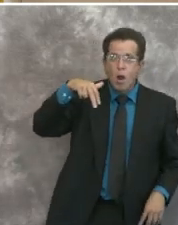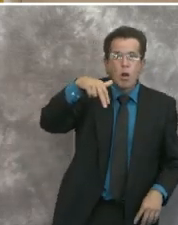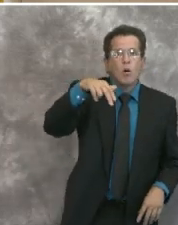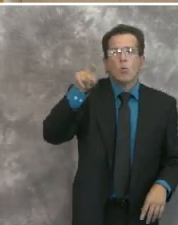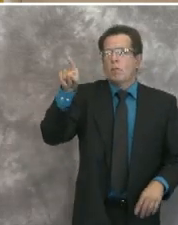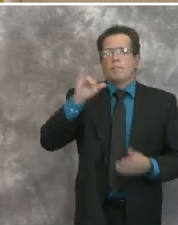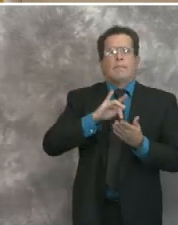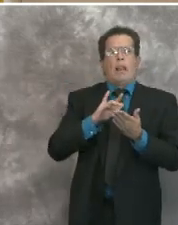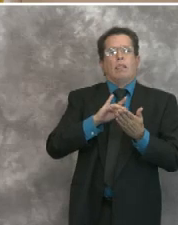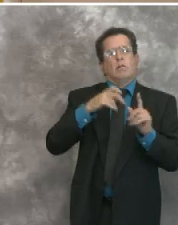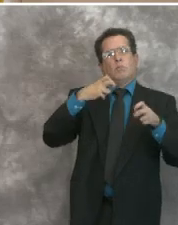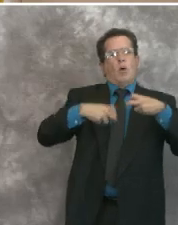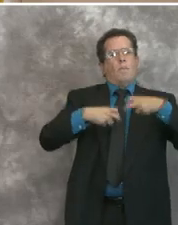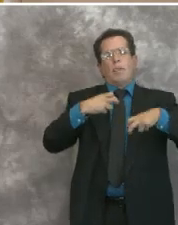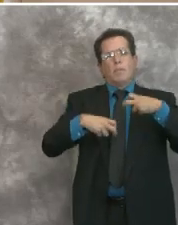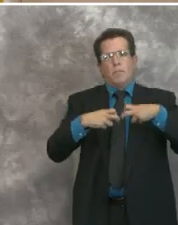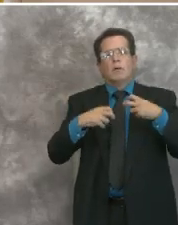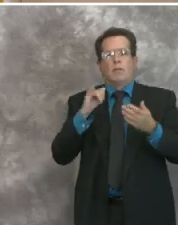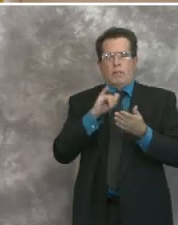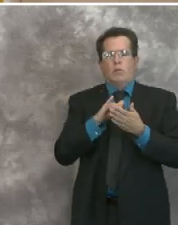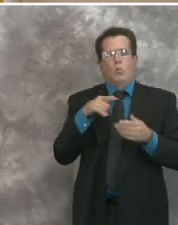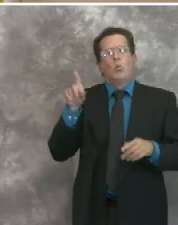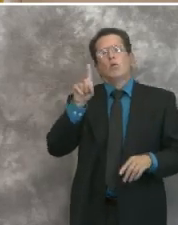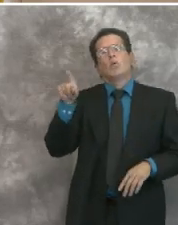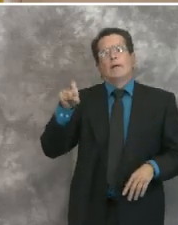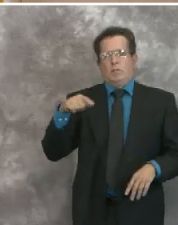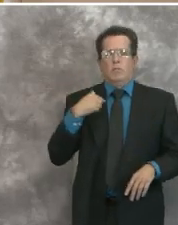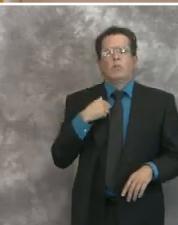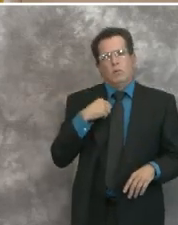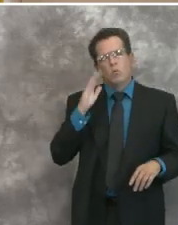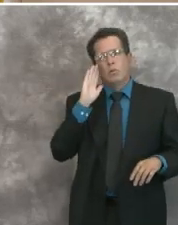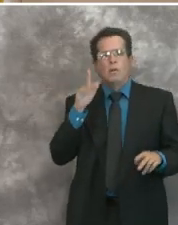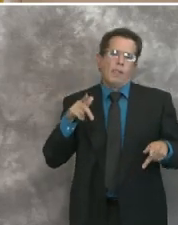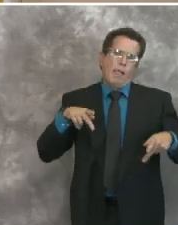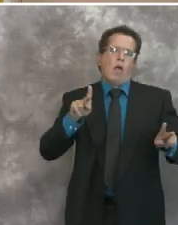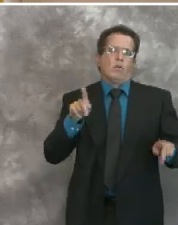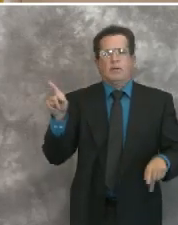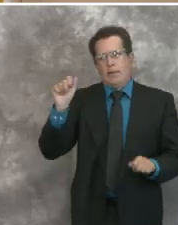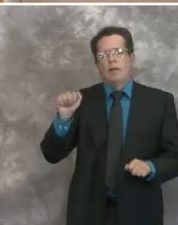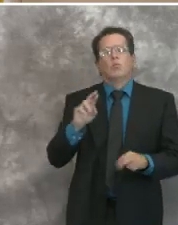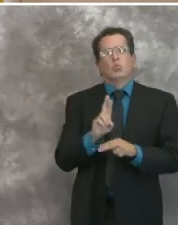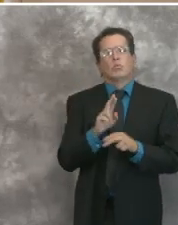a medical condition where it would be needed, we would allow for that.